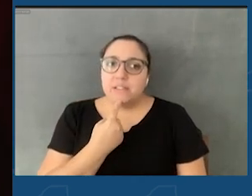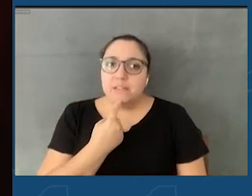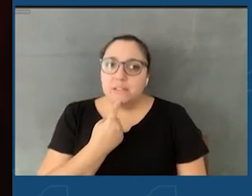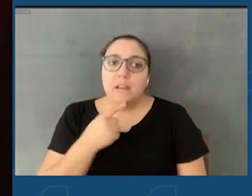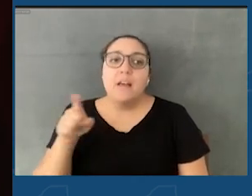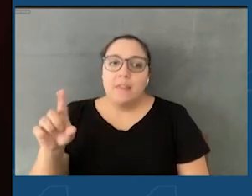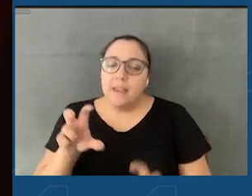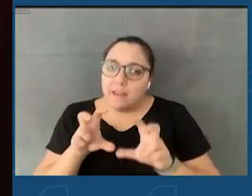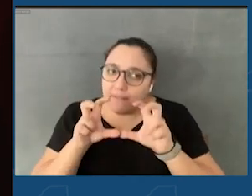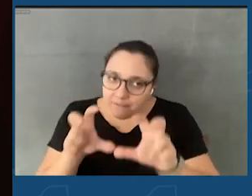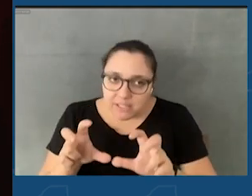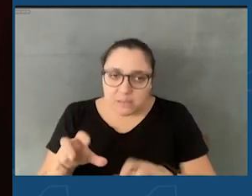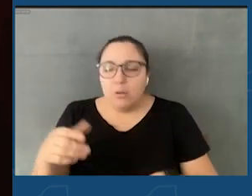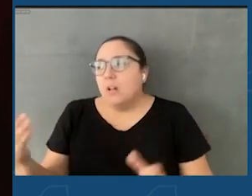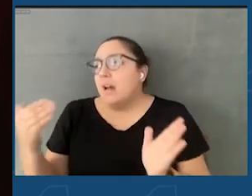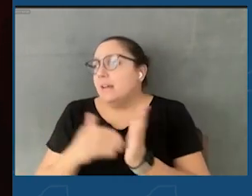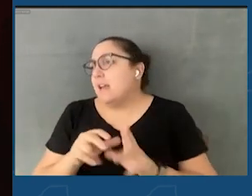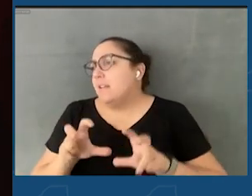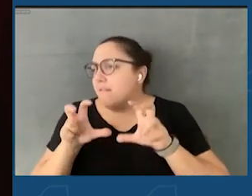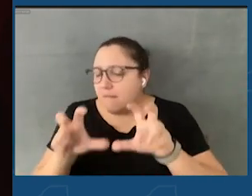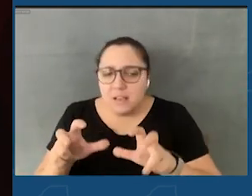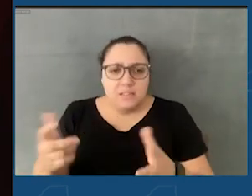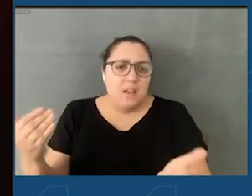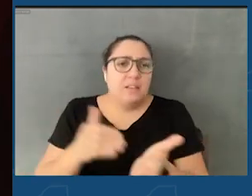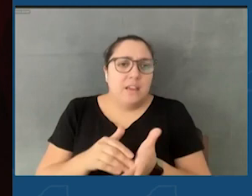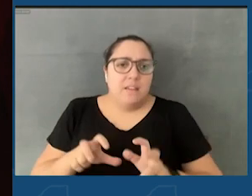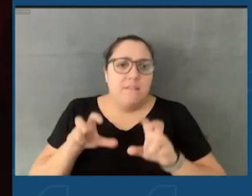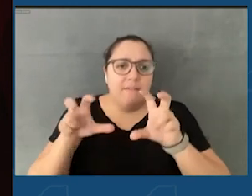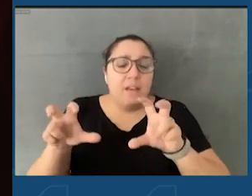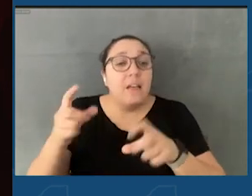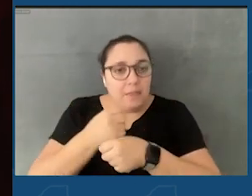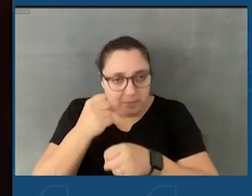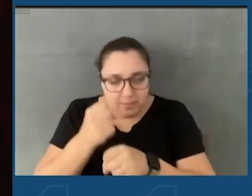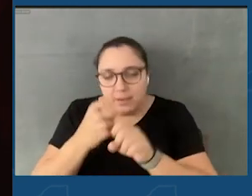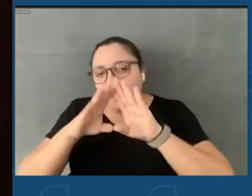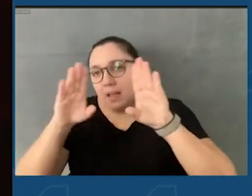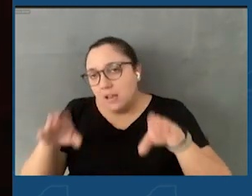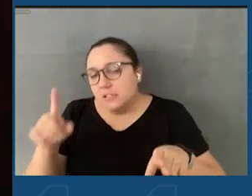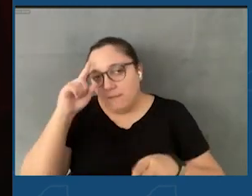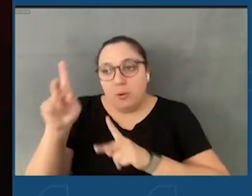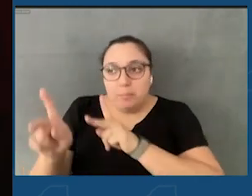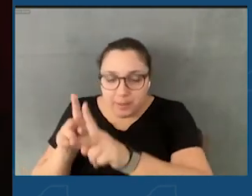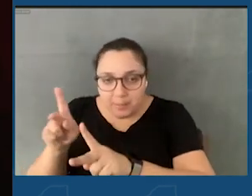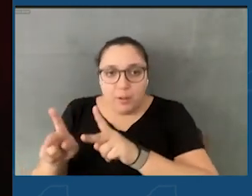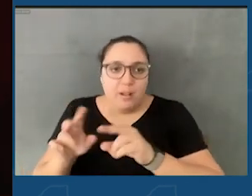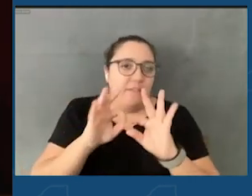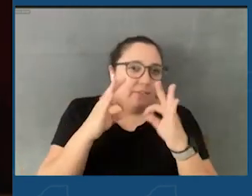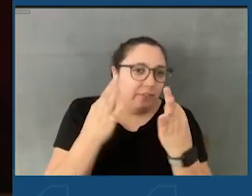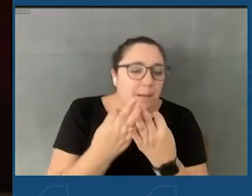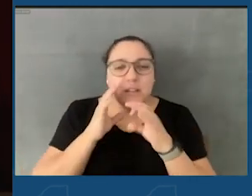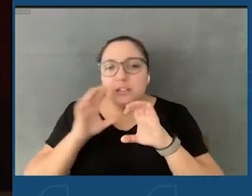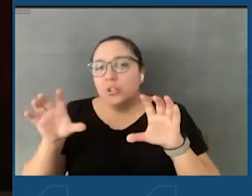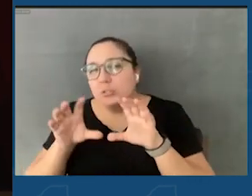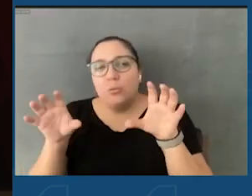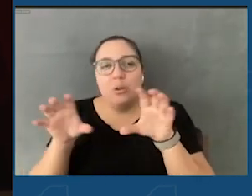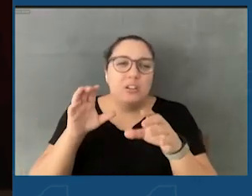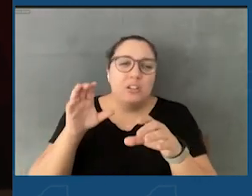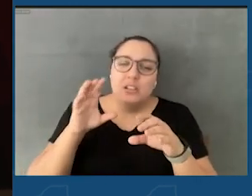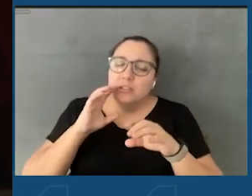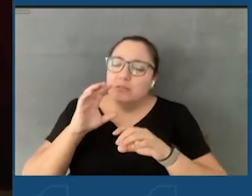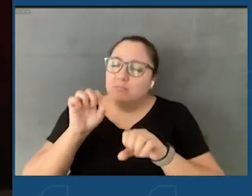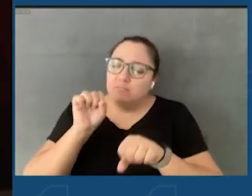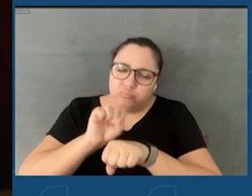playing field. Because let's face it, lots of housing like this gets built in the city of Albany. It gets built in red